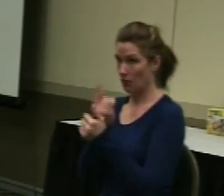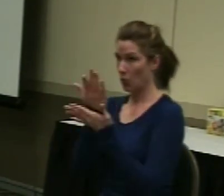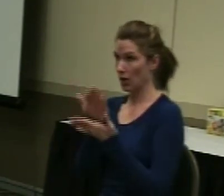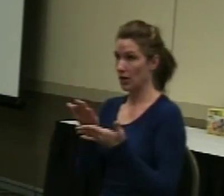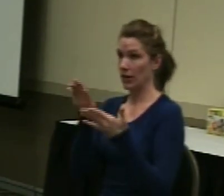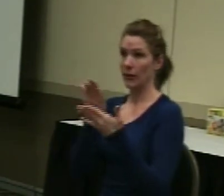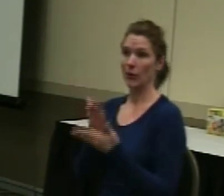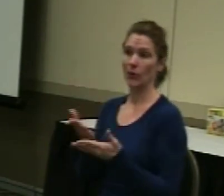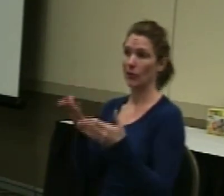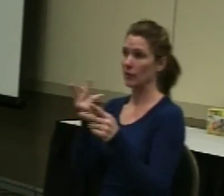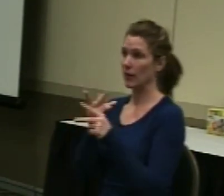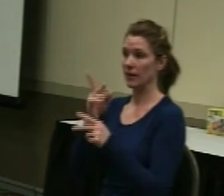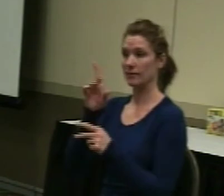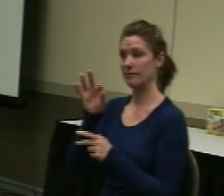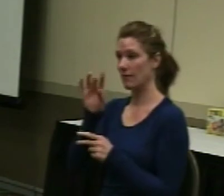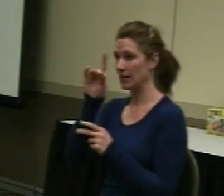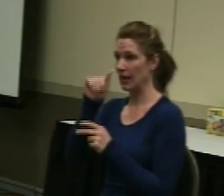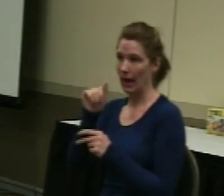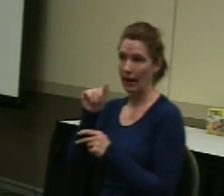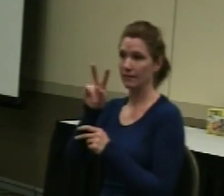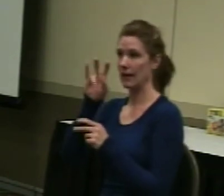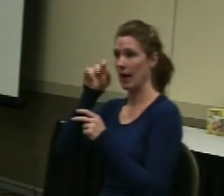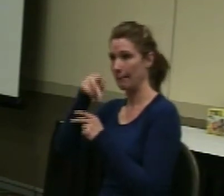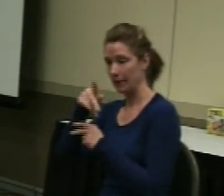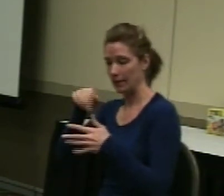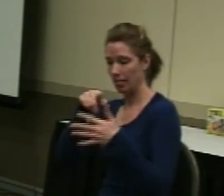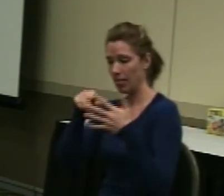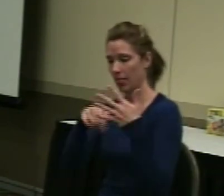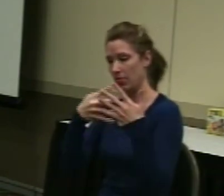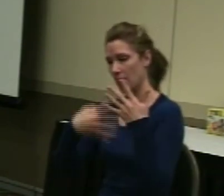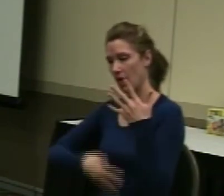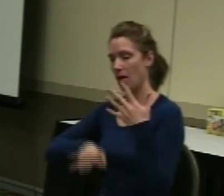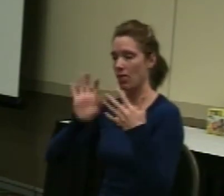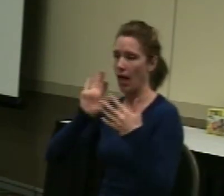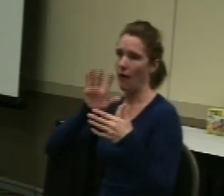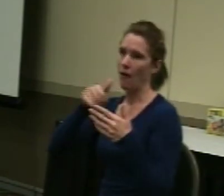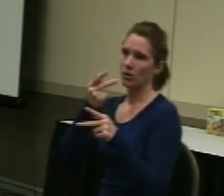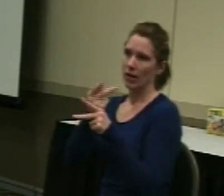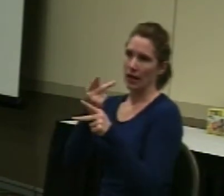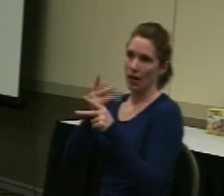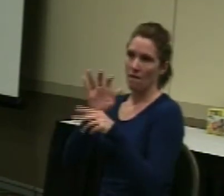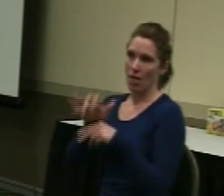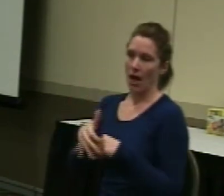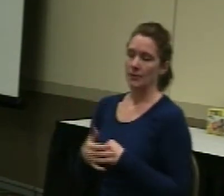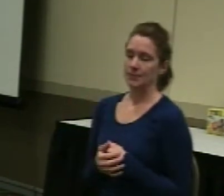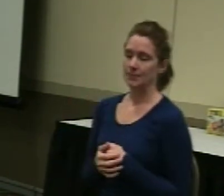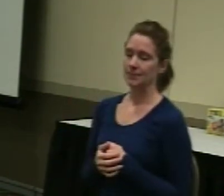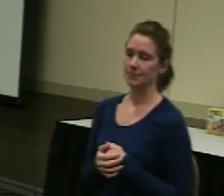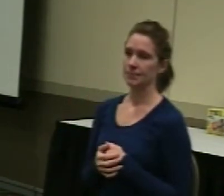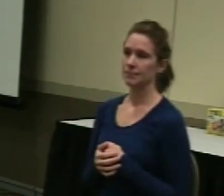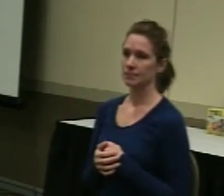dealing with FBAs and BIPs and so many more pieces of